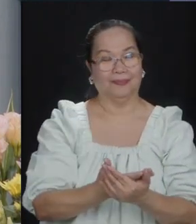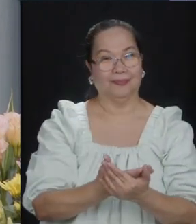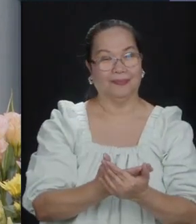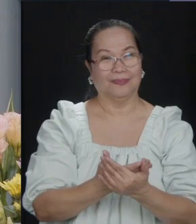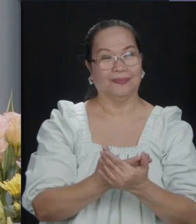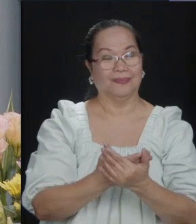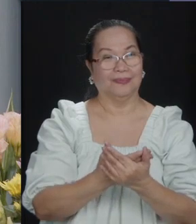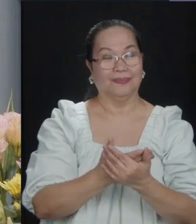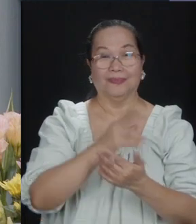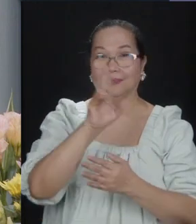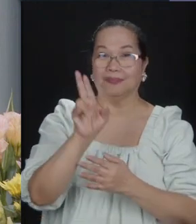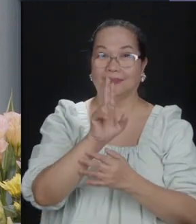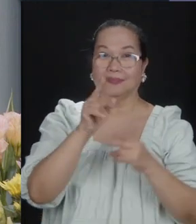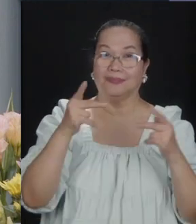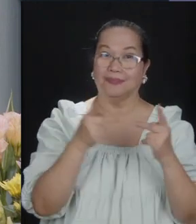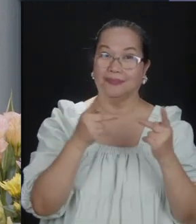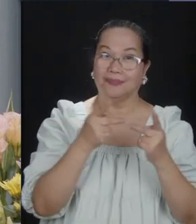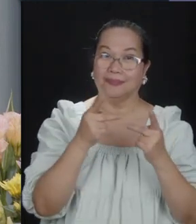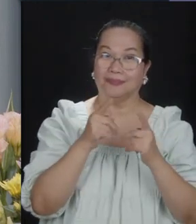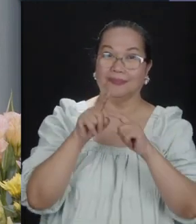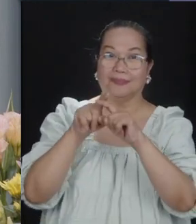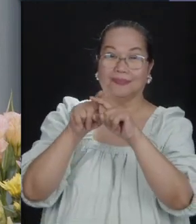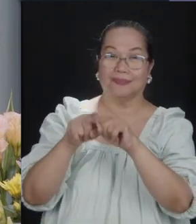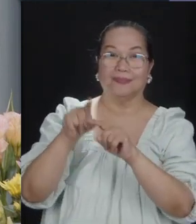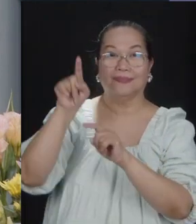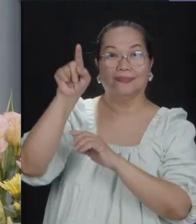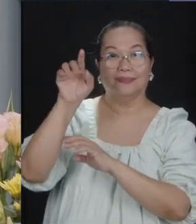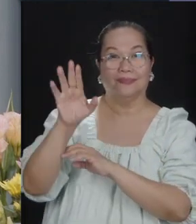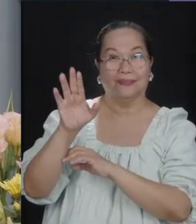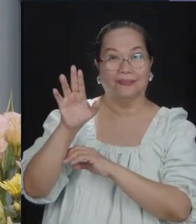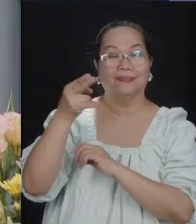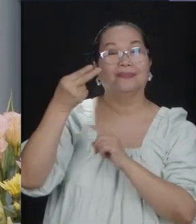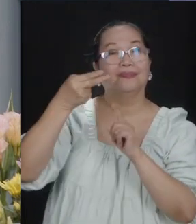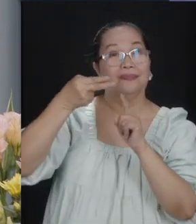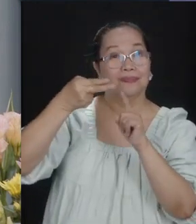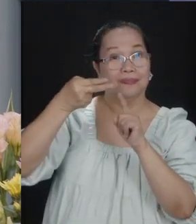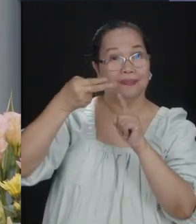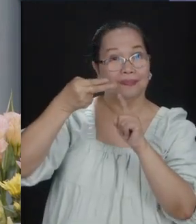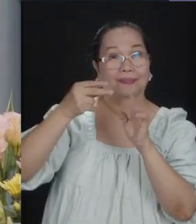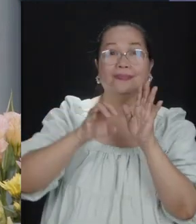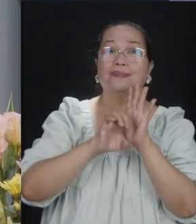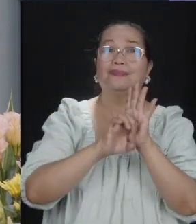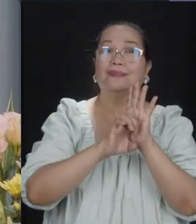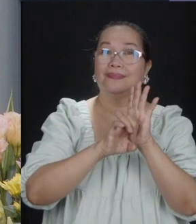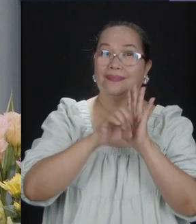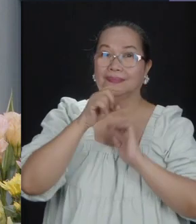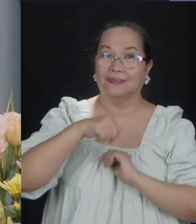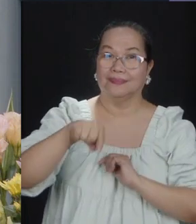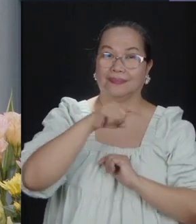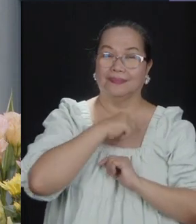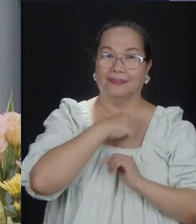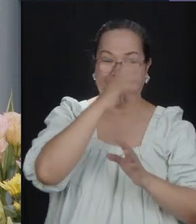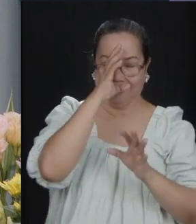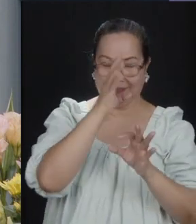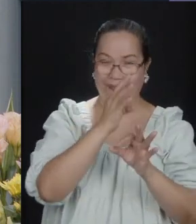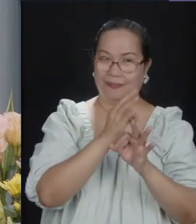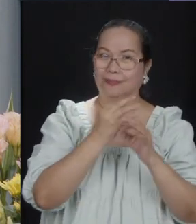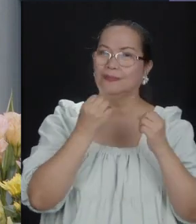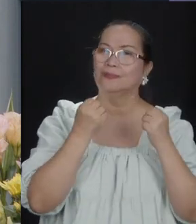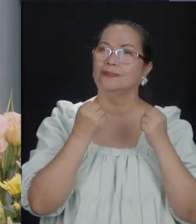He uses pain to help us rely on him. And Hannah is such a great example for us. Her faith remains